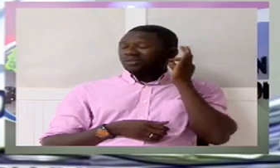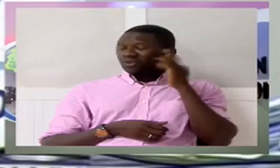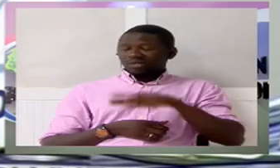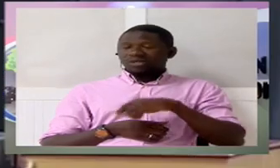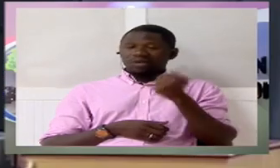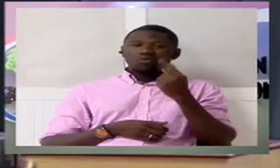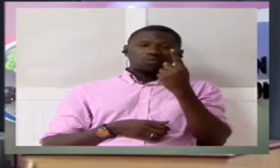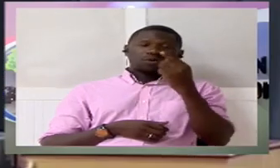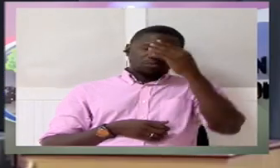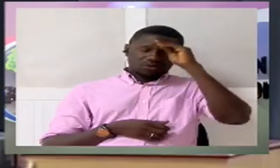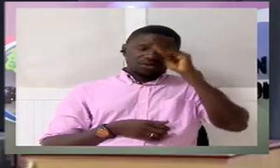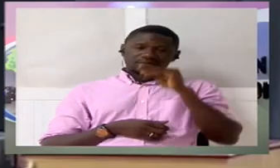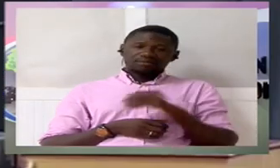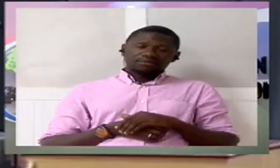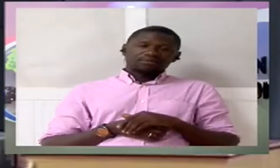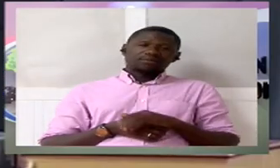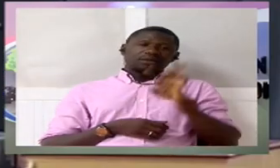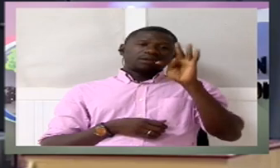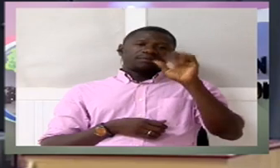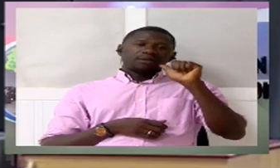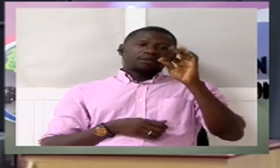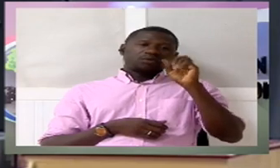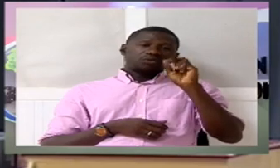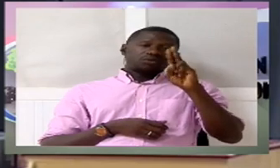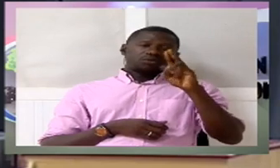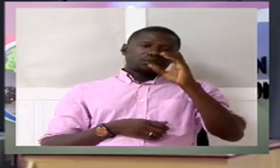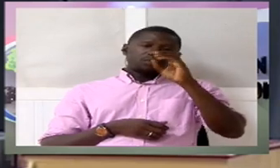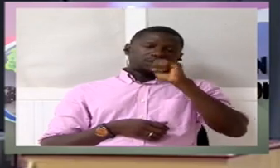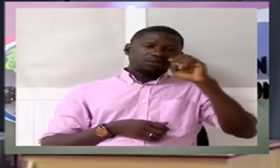Summarize that because of the time. Din Saba. Three children.